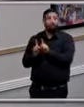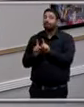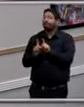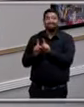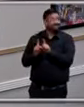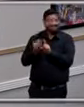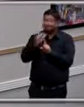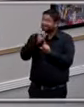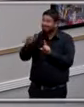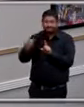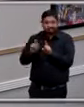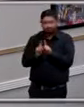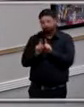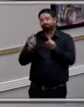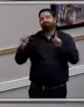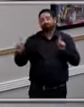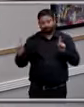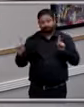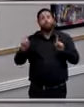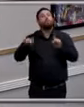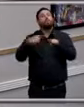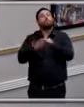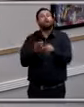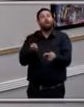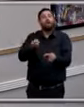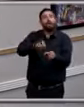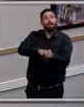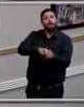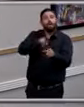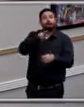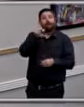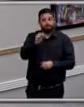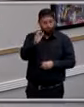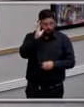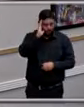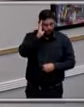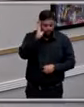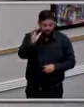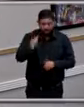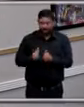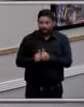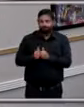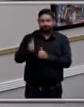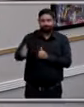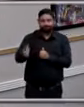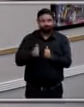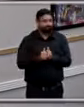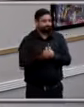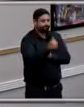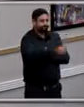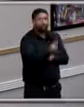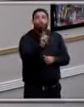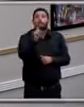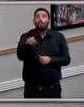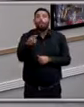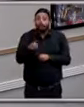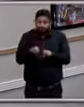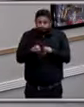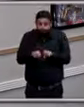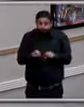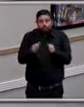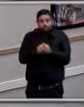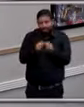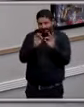once they get on the bus, they will be social distance on the bus, and you can only sit with your sibling or